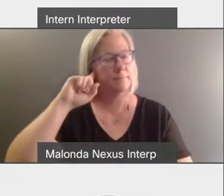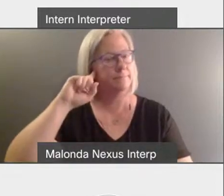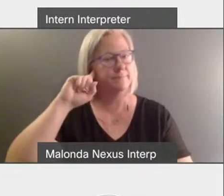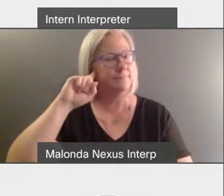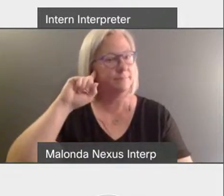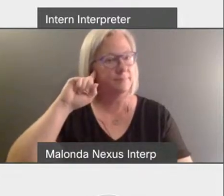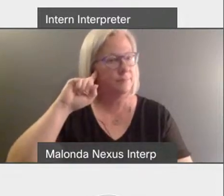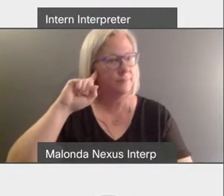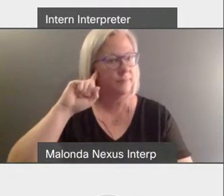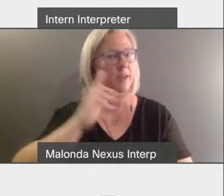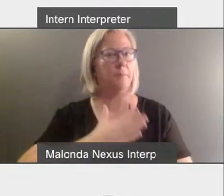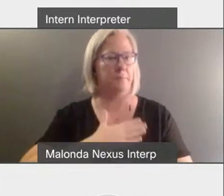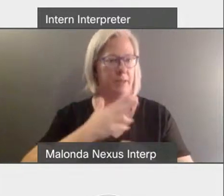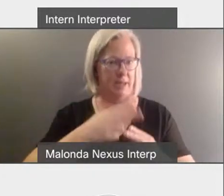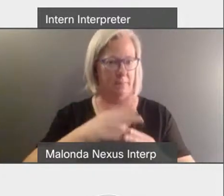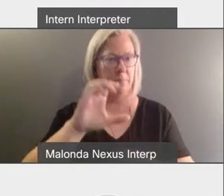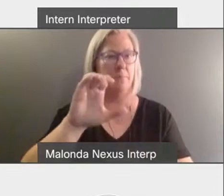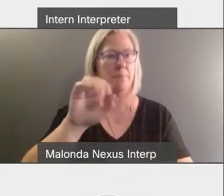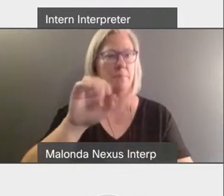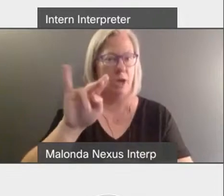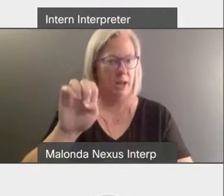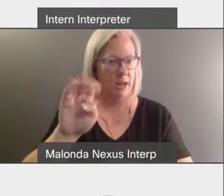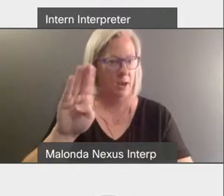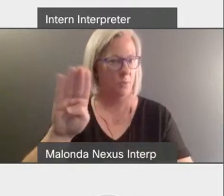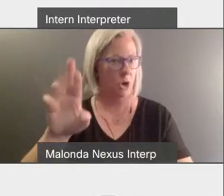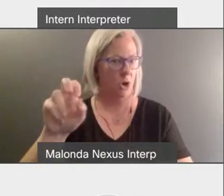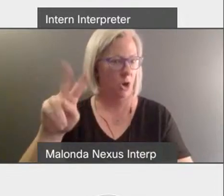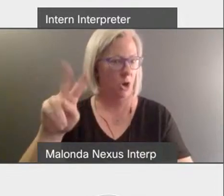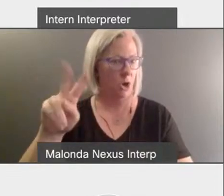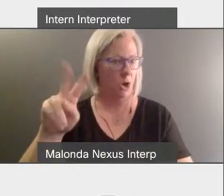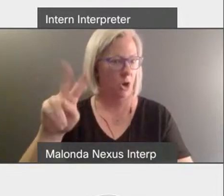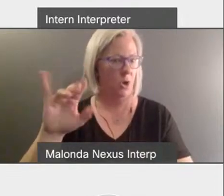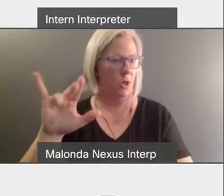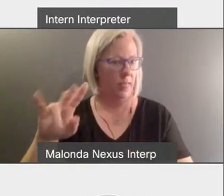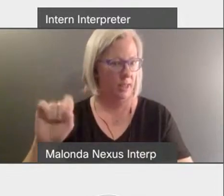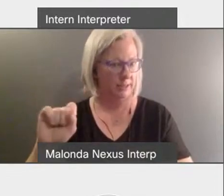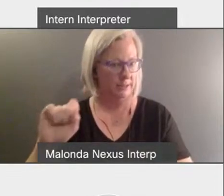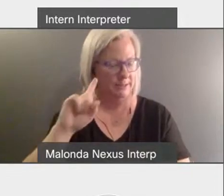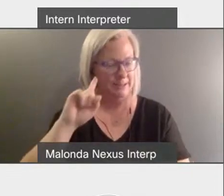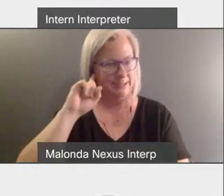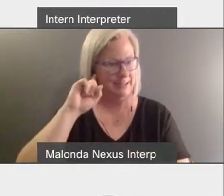my name is Connie Brown Collins, or of Wyandotte.